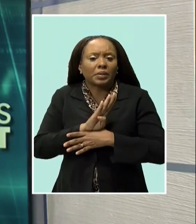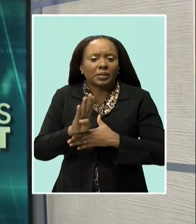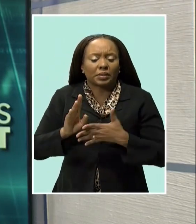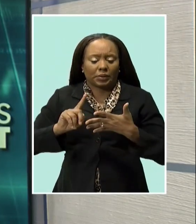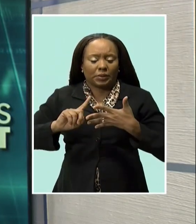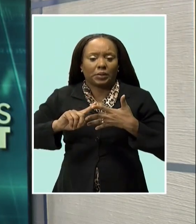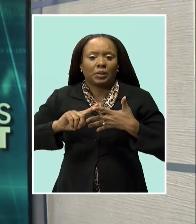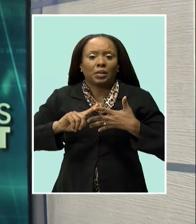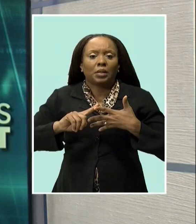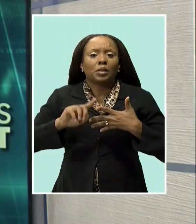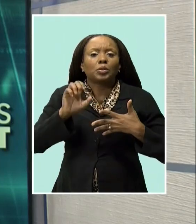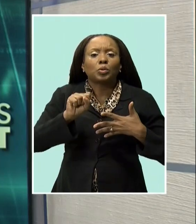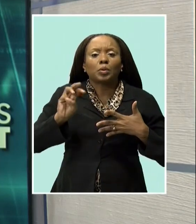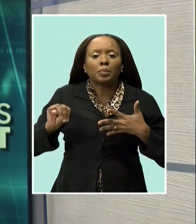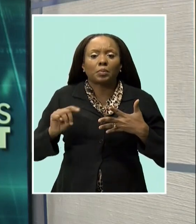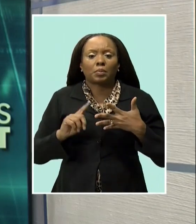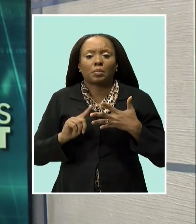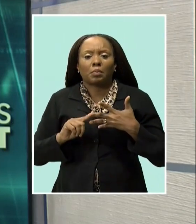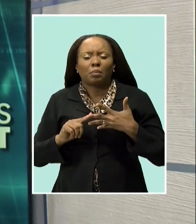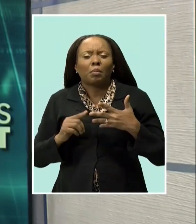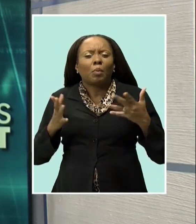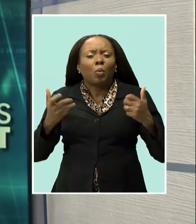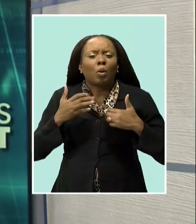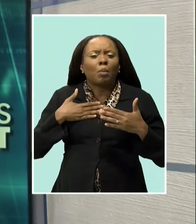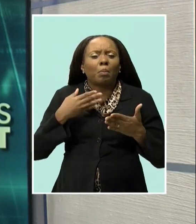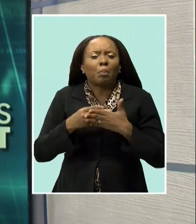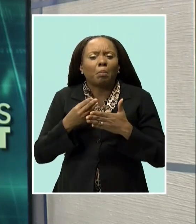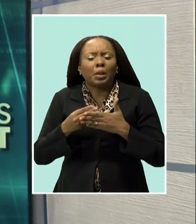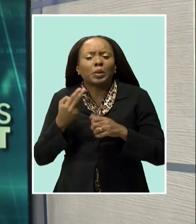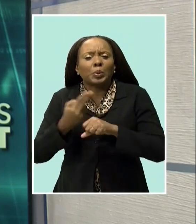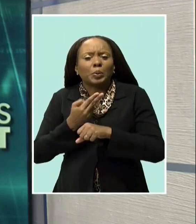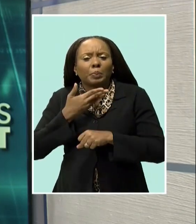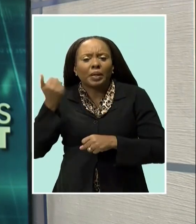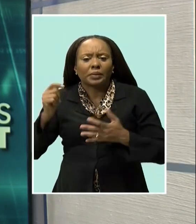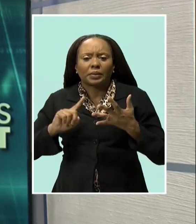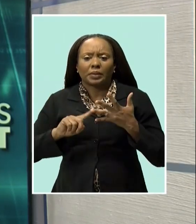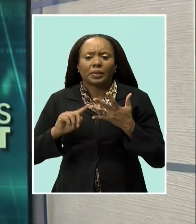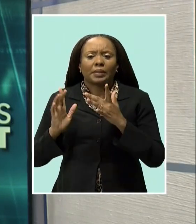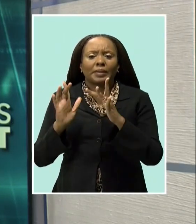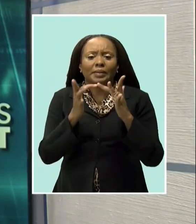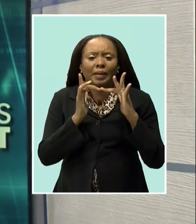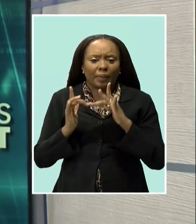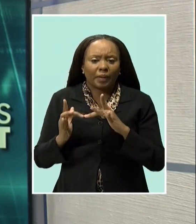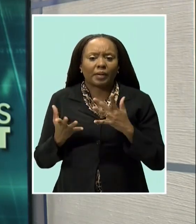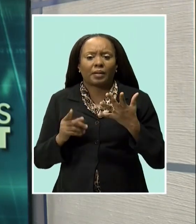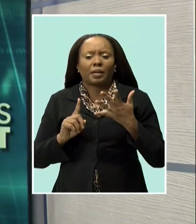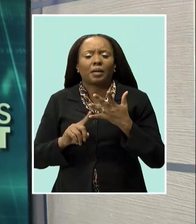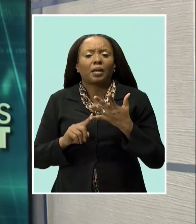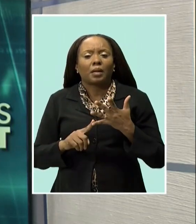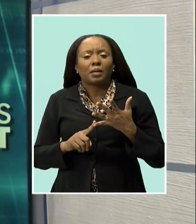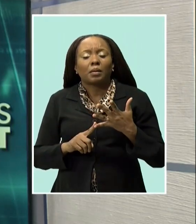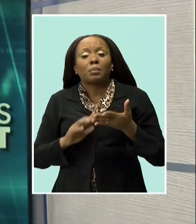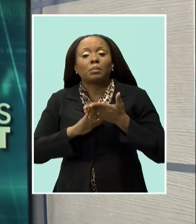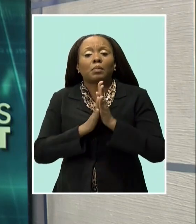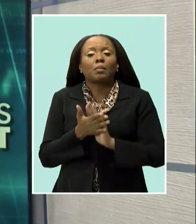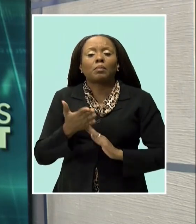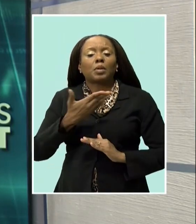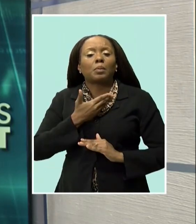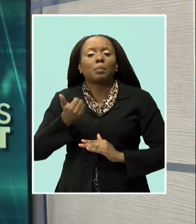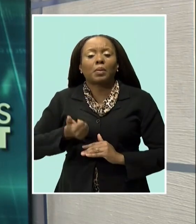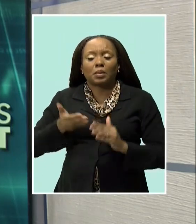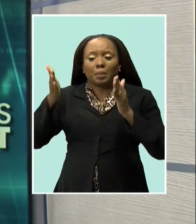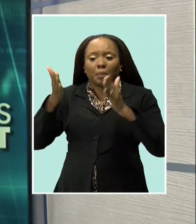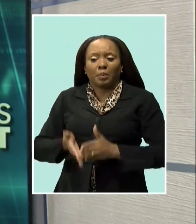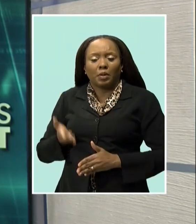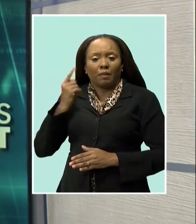my business, making my money work for me, networking, your network is your net worth, and being the best version